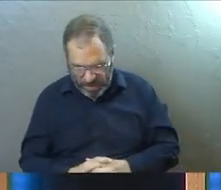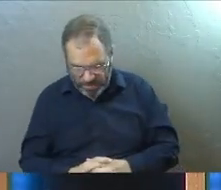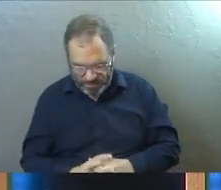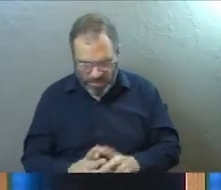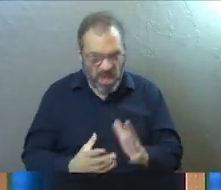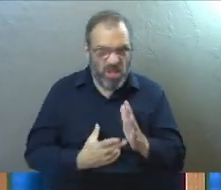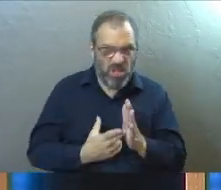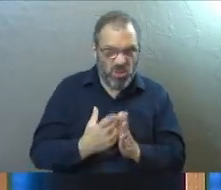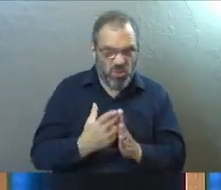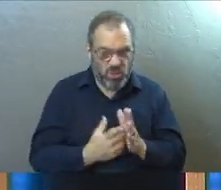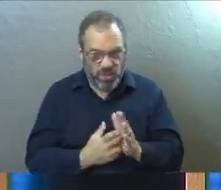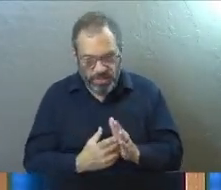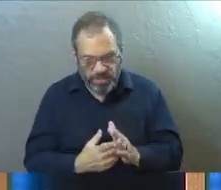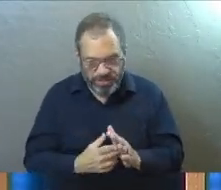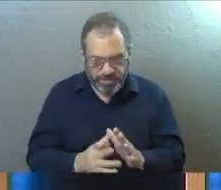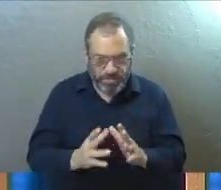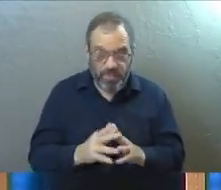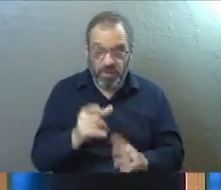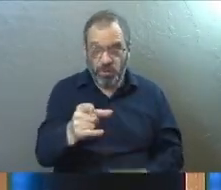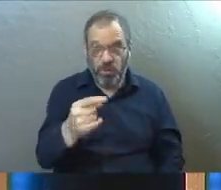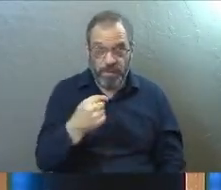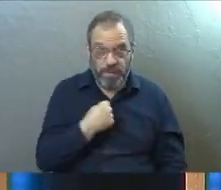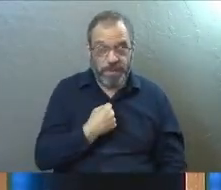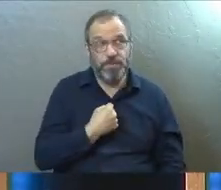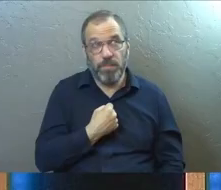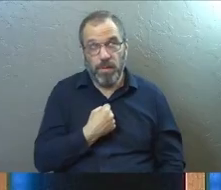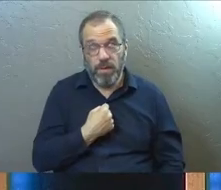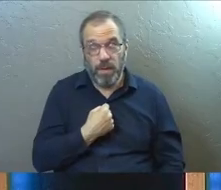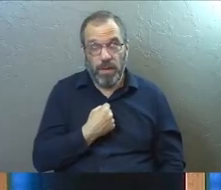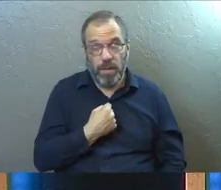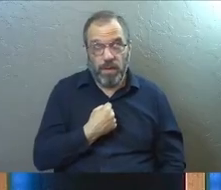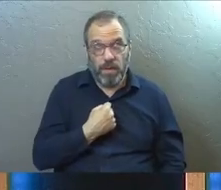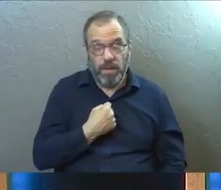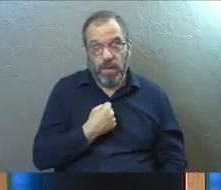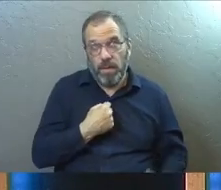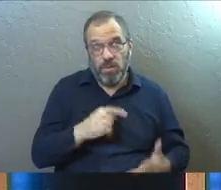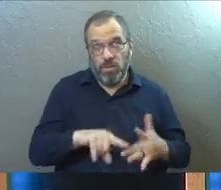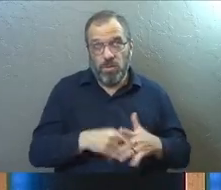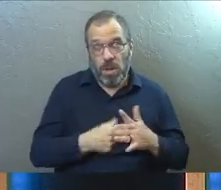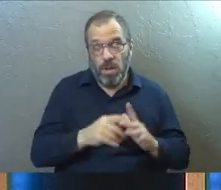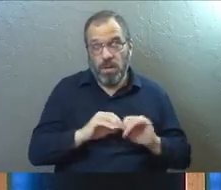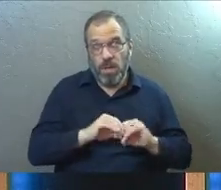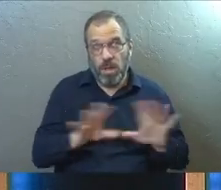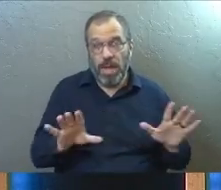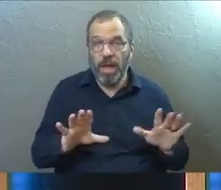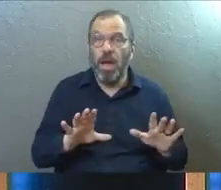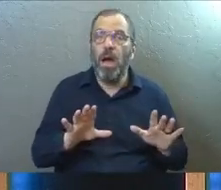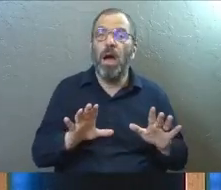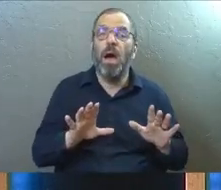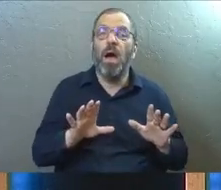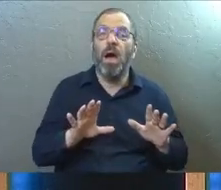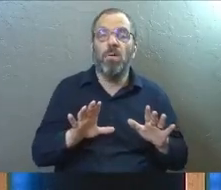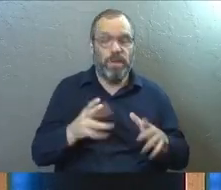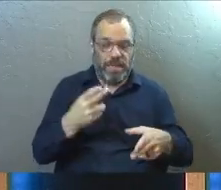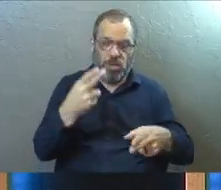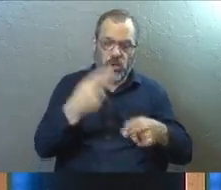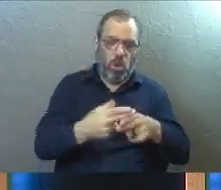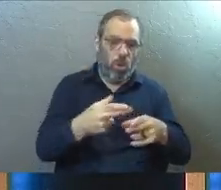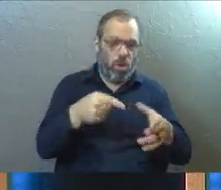truth behind this idea, okay, for each and every one of us. And I think to start that, to bring some clarity to it all, we need to call something what it